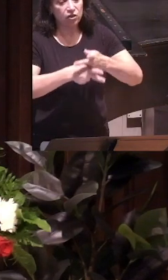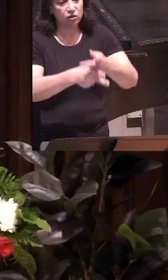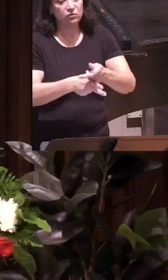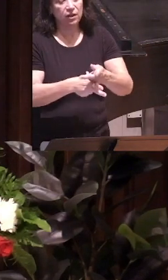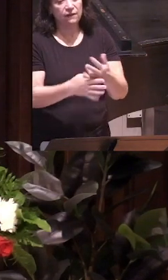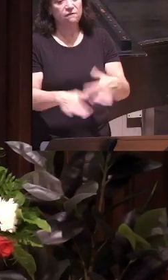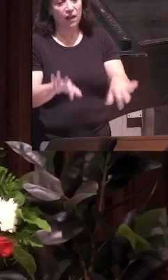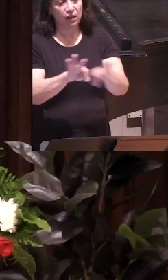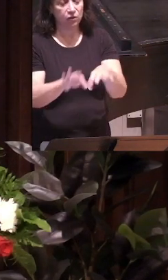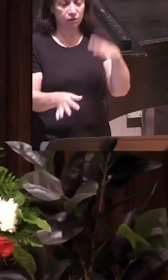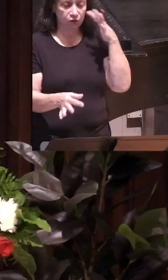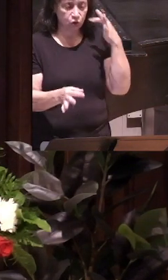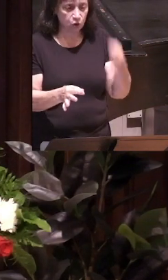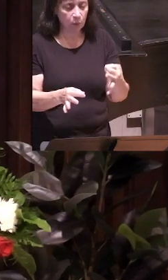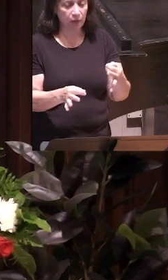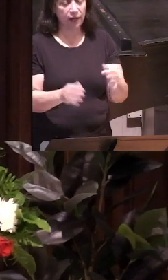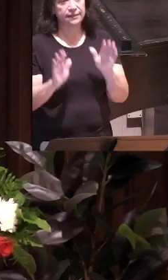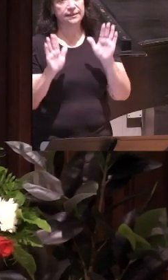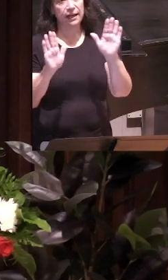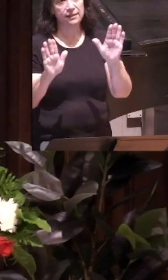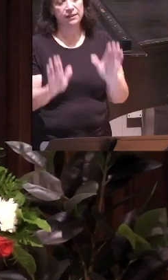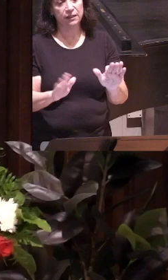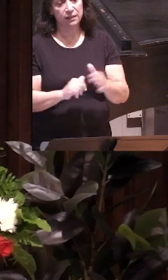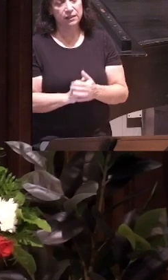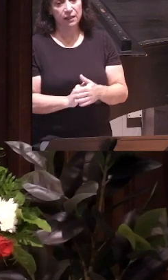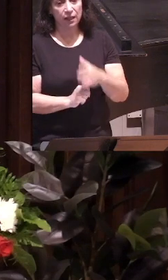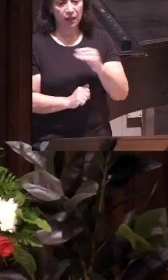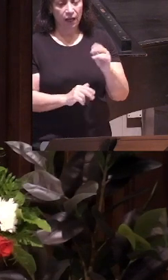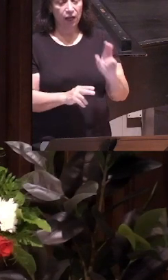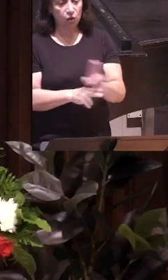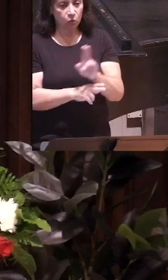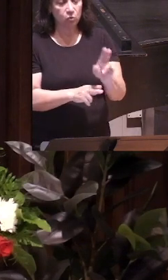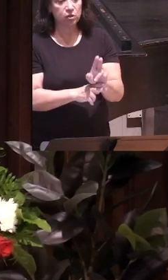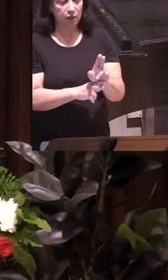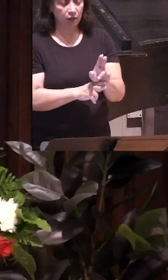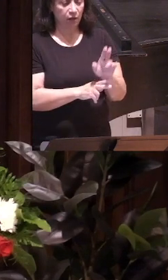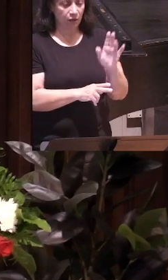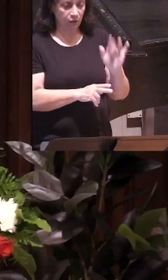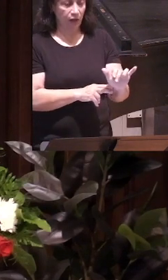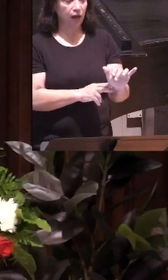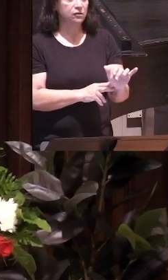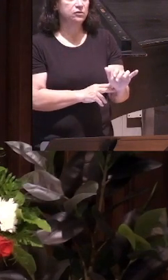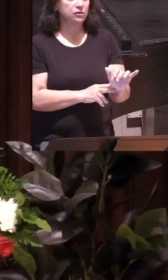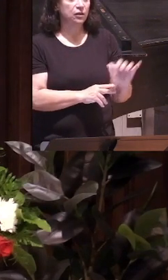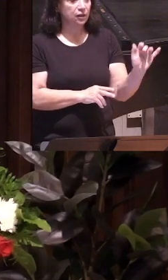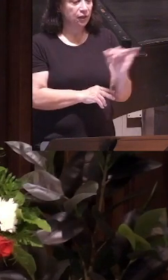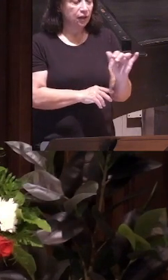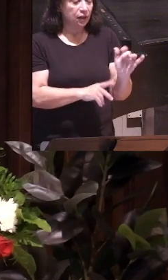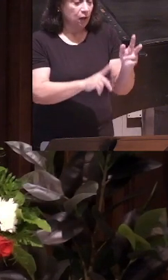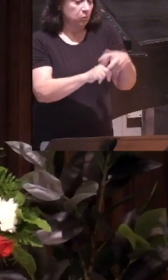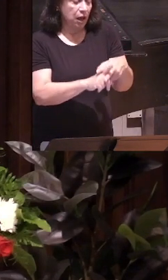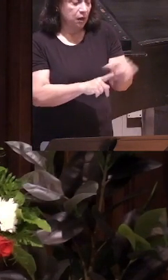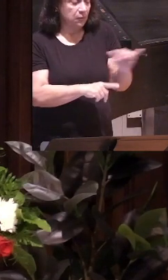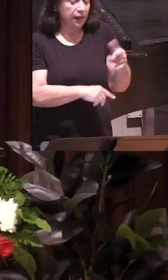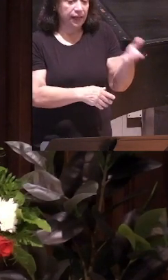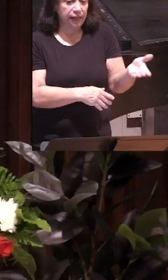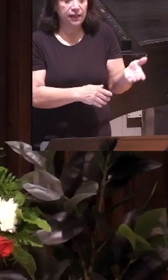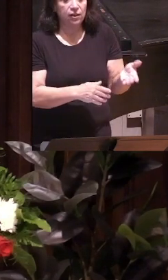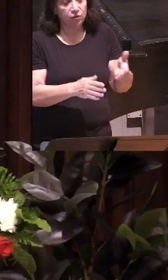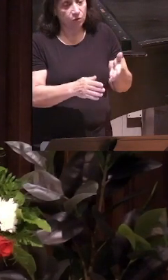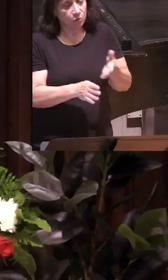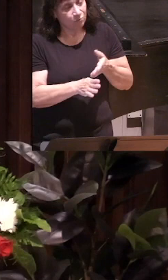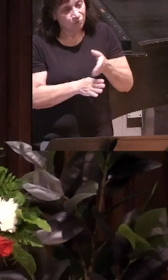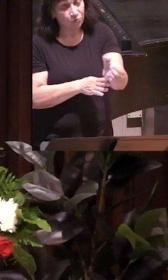of determination and excellence, and using them, as he did, to forge a